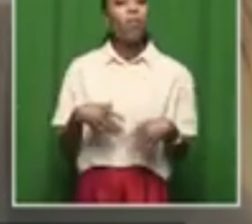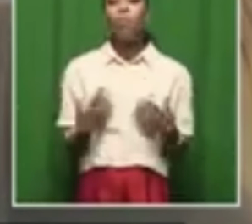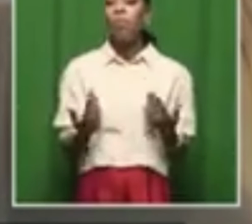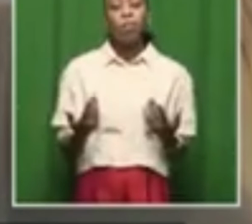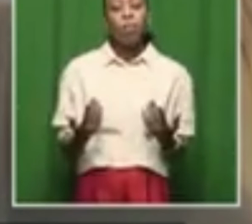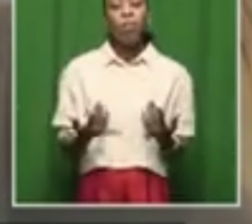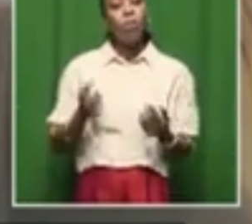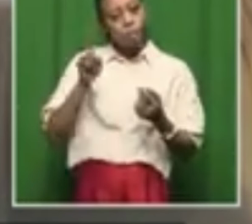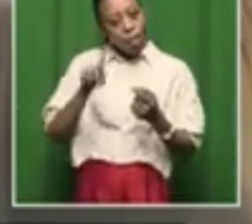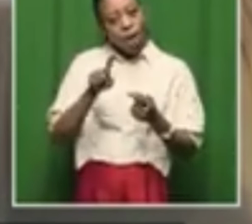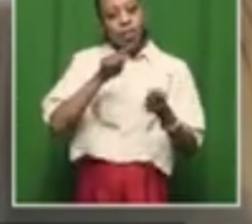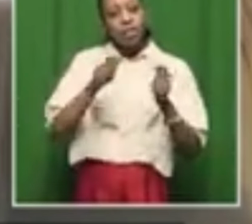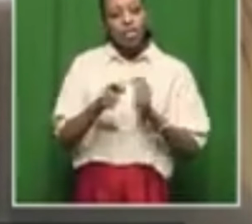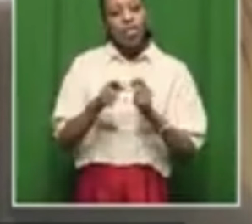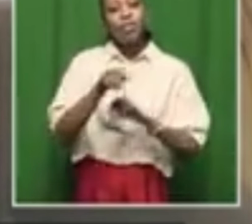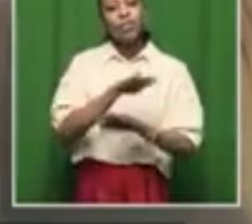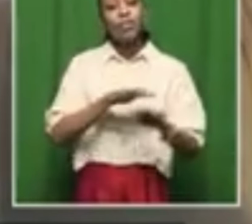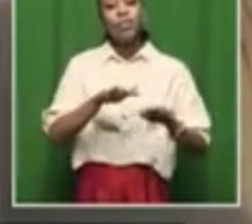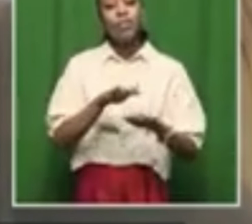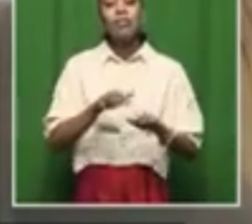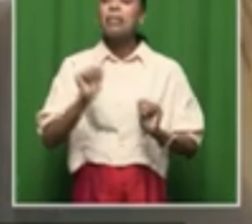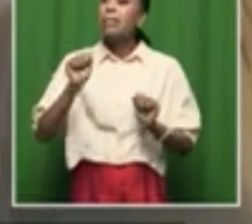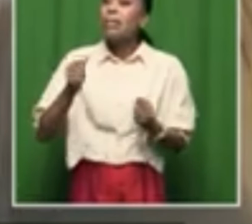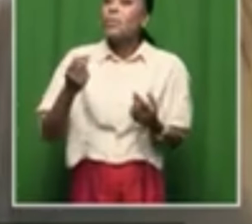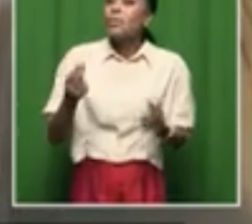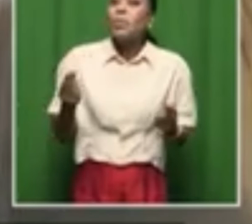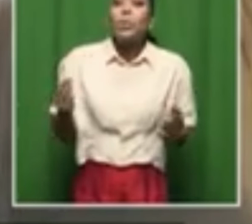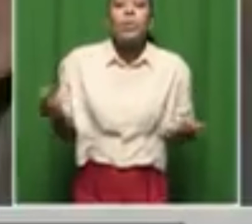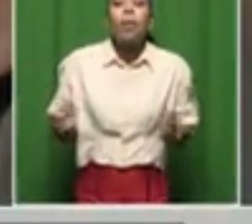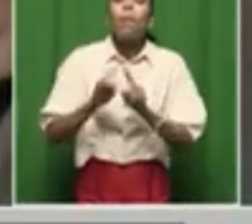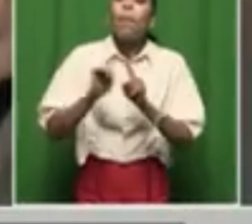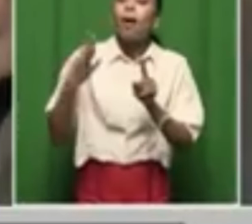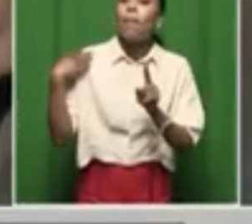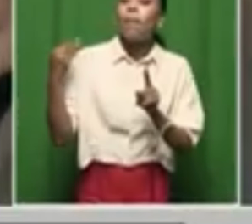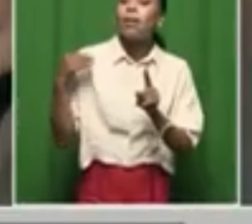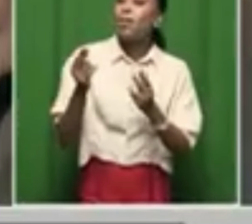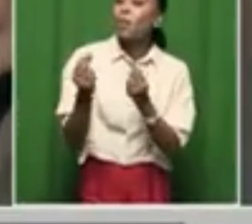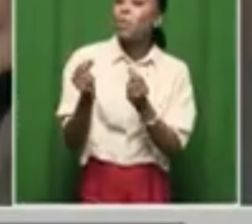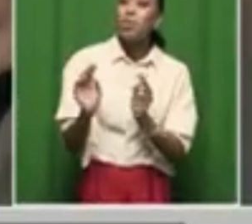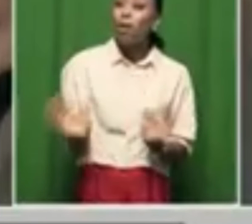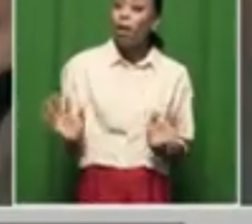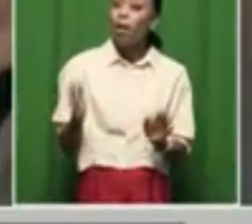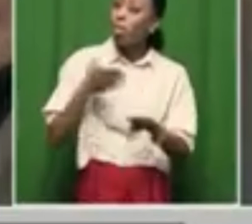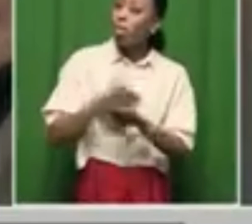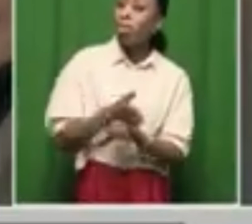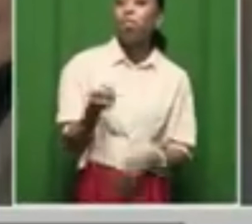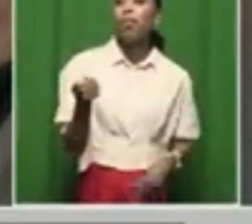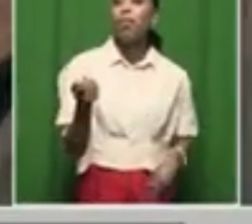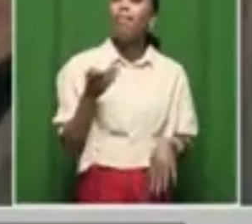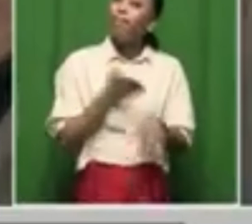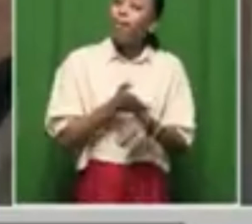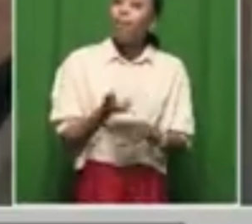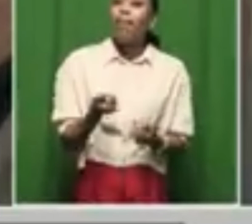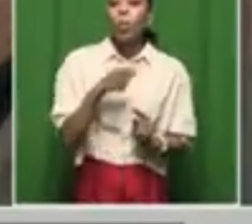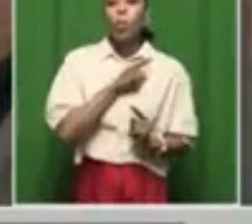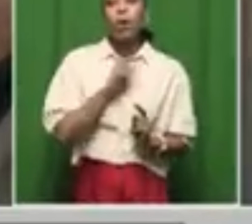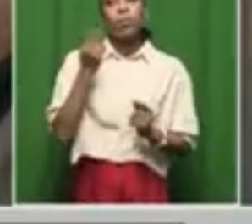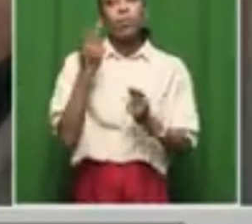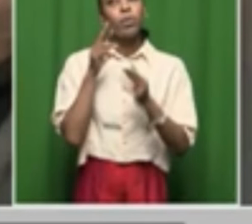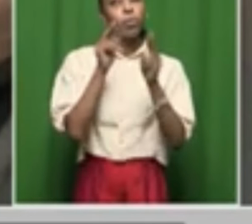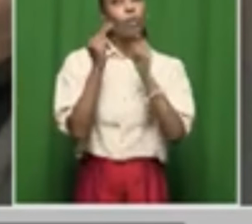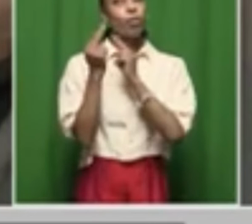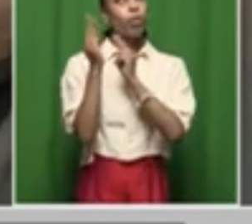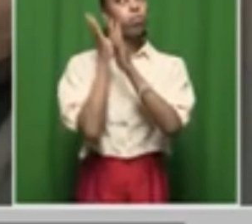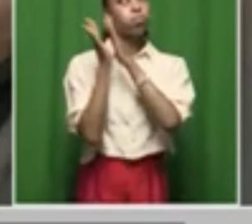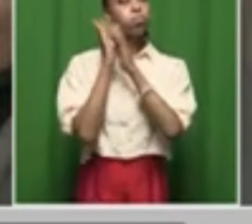We have got to change this situation. We certainly do. But Minister, this is not new. This isn't new. When you go back and you look